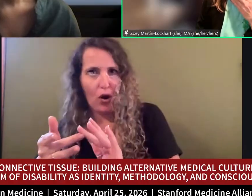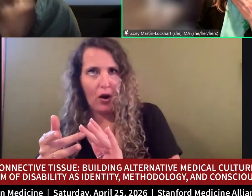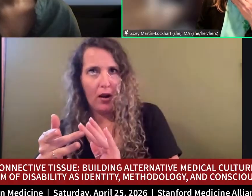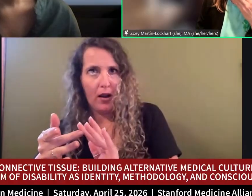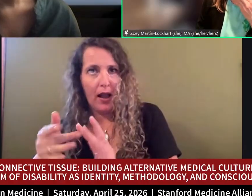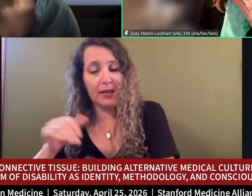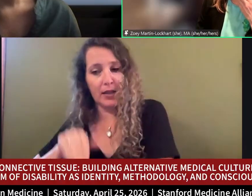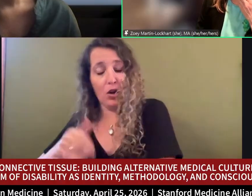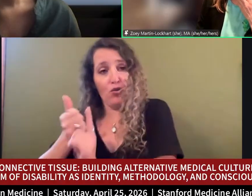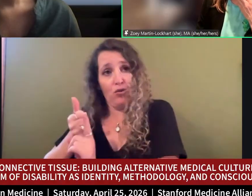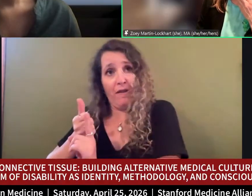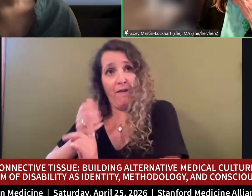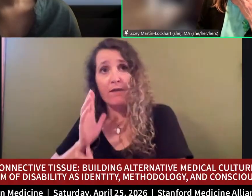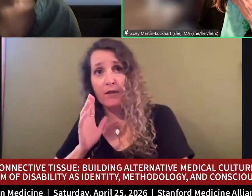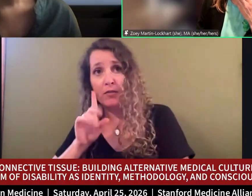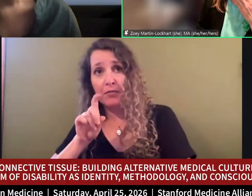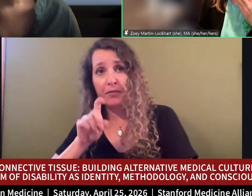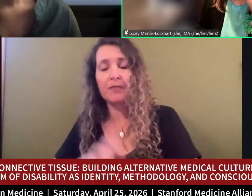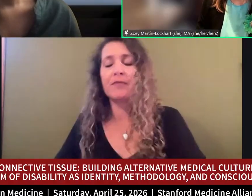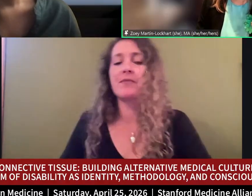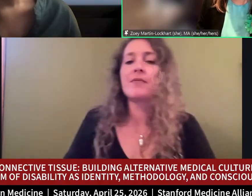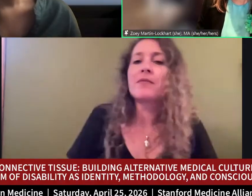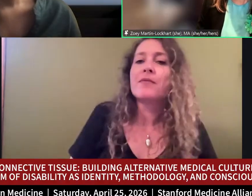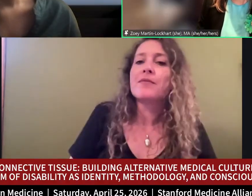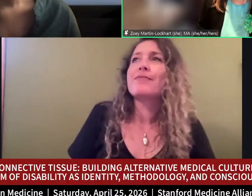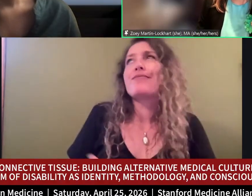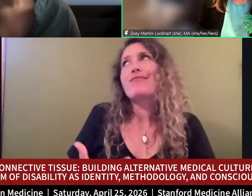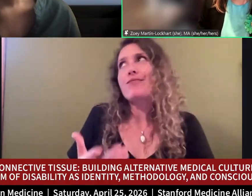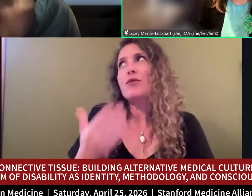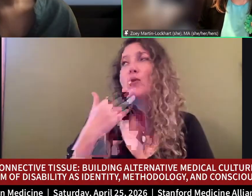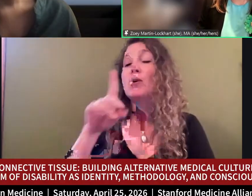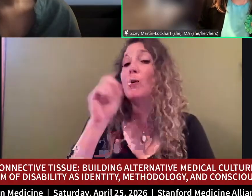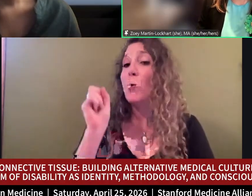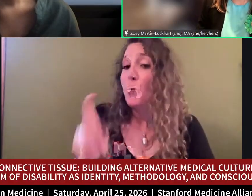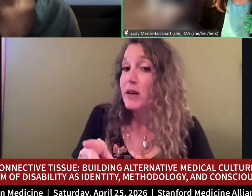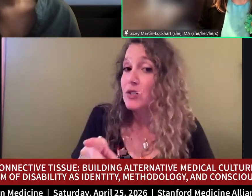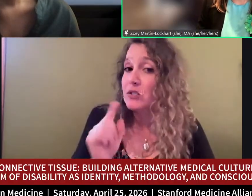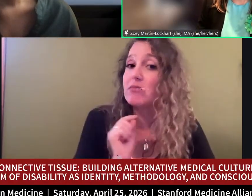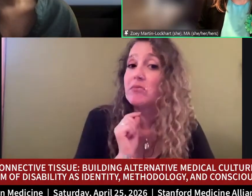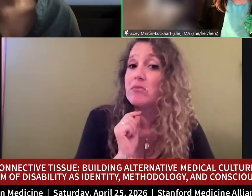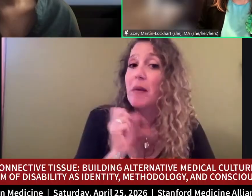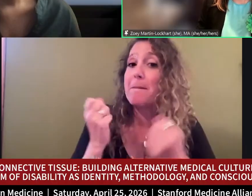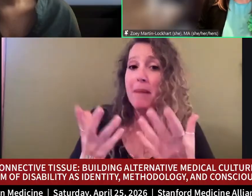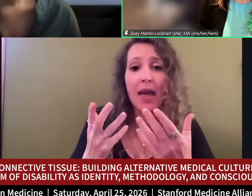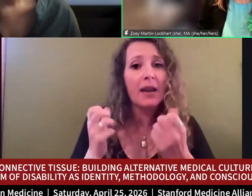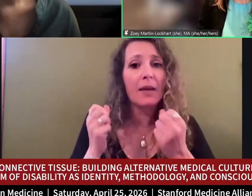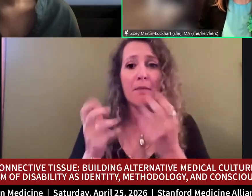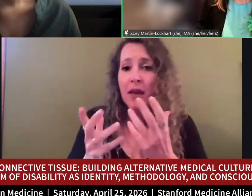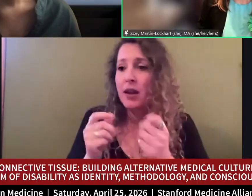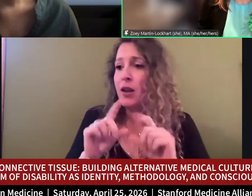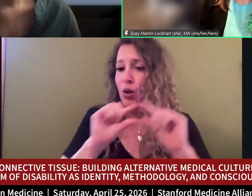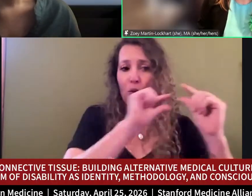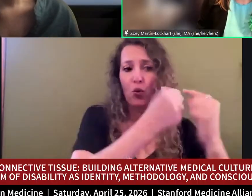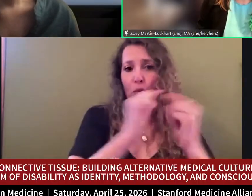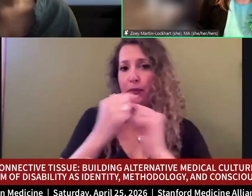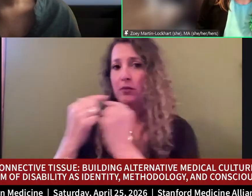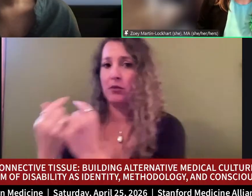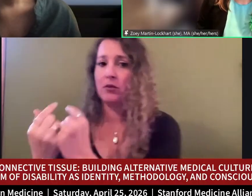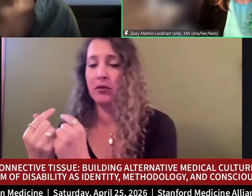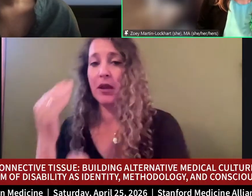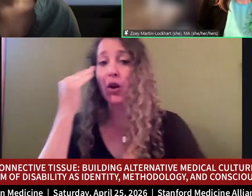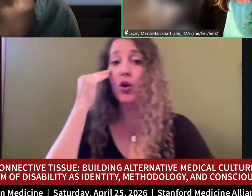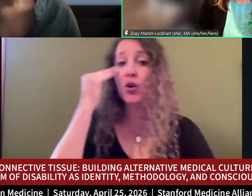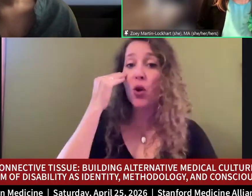That's a really good question. There's a number of groups that are pretty well known